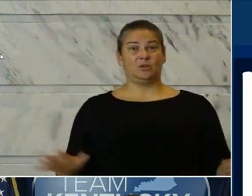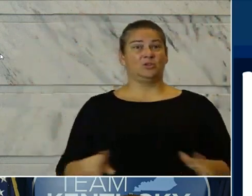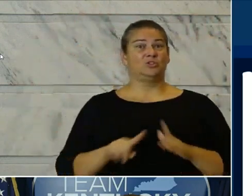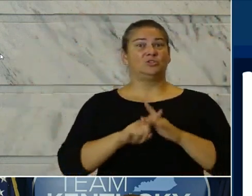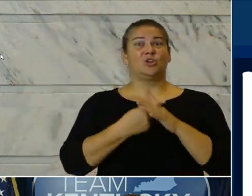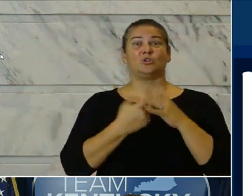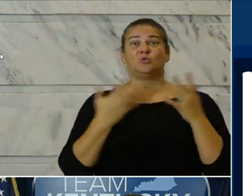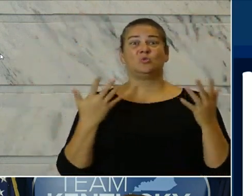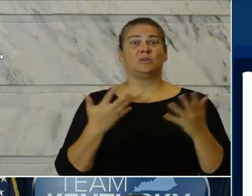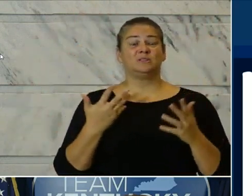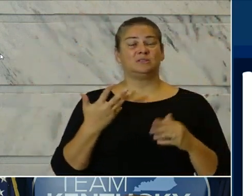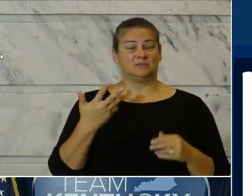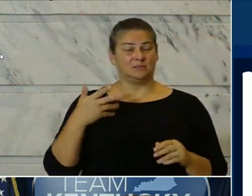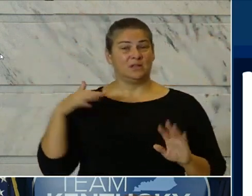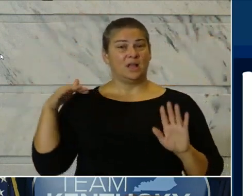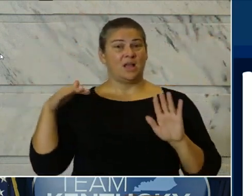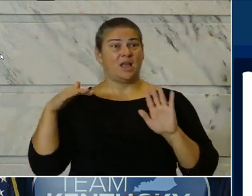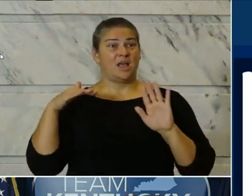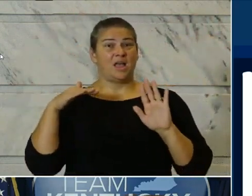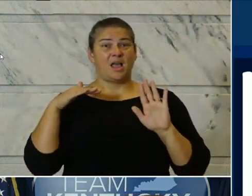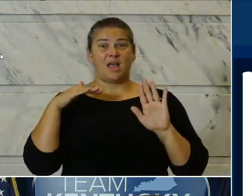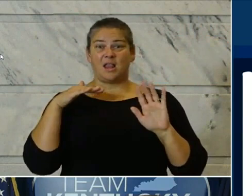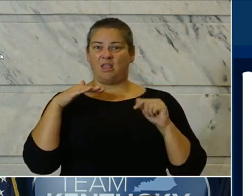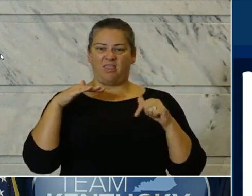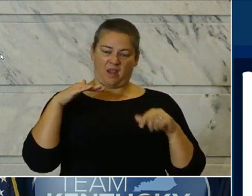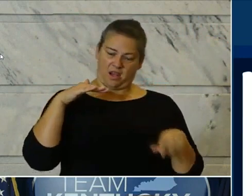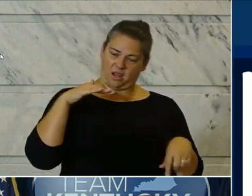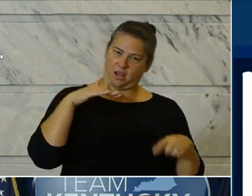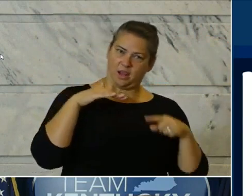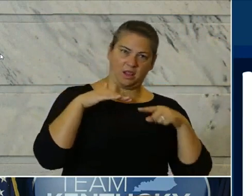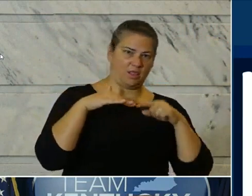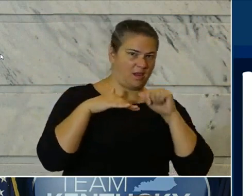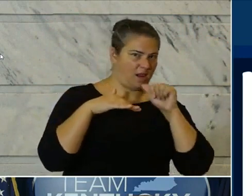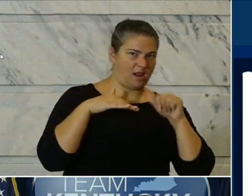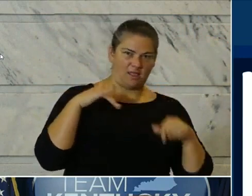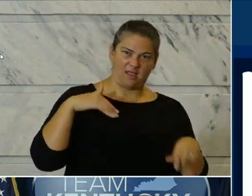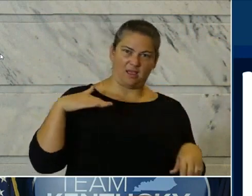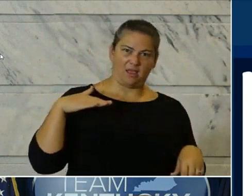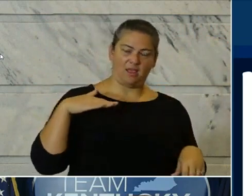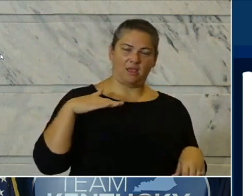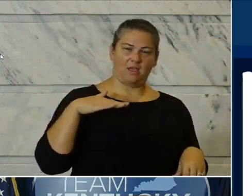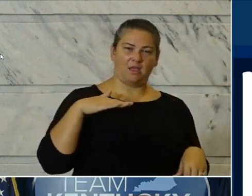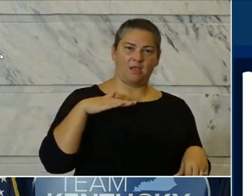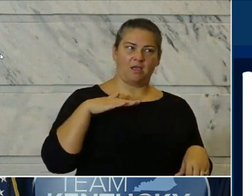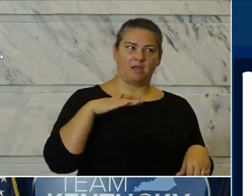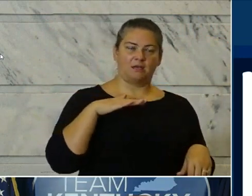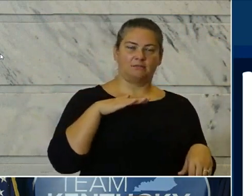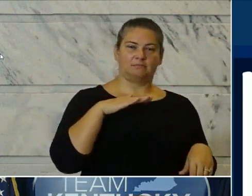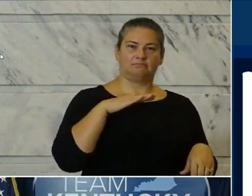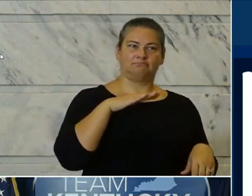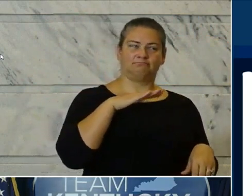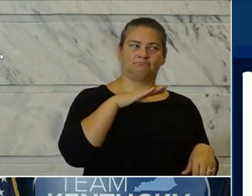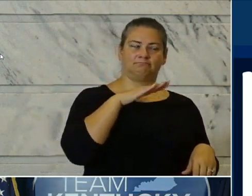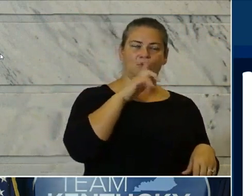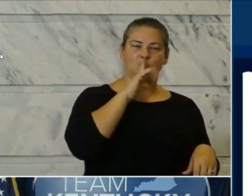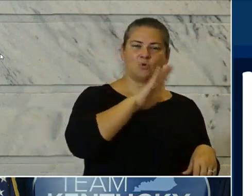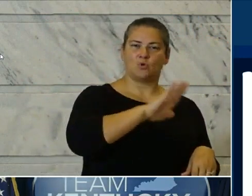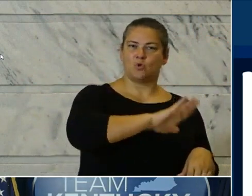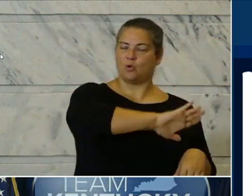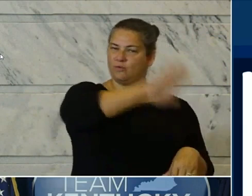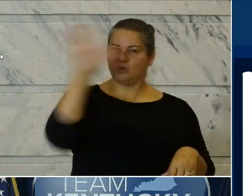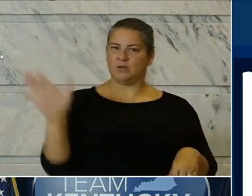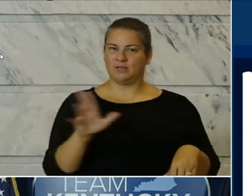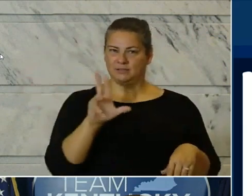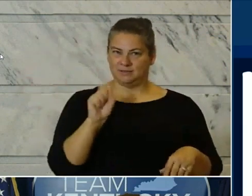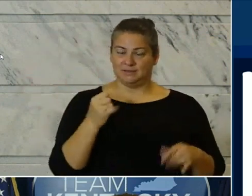going down, but going up. And these are total cases that we are seeing in the country. And as we come